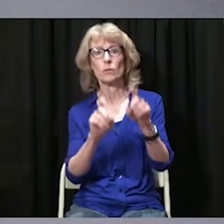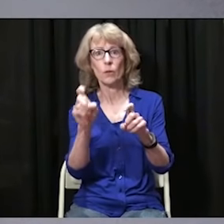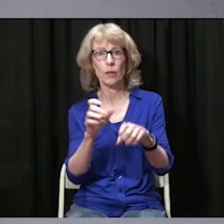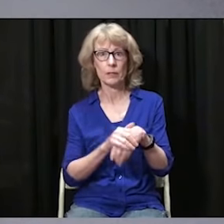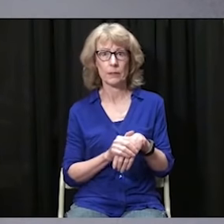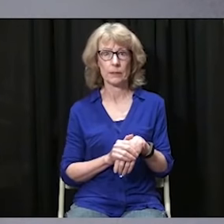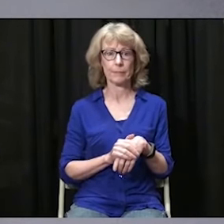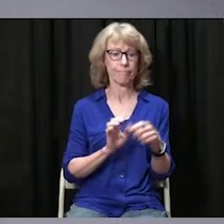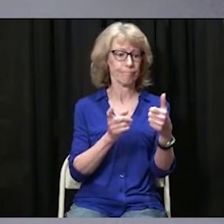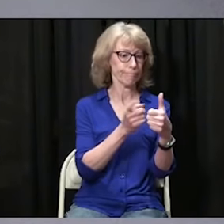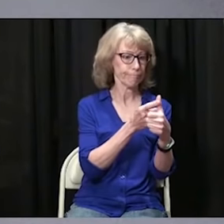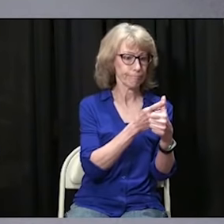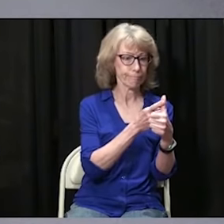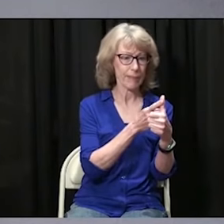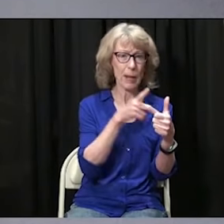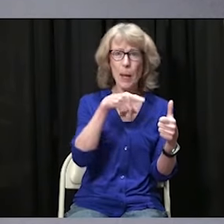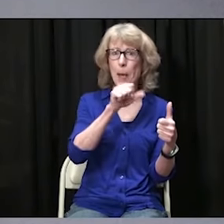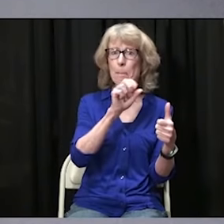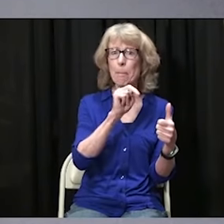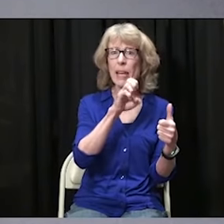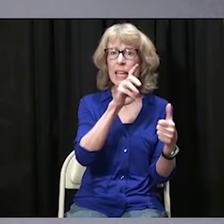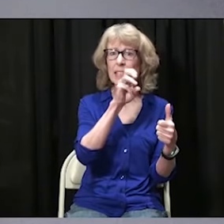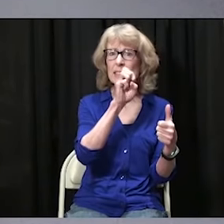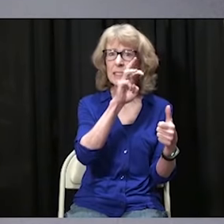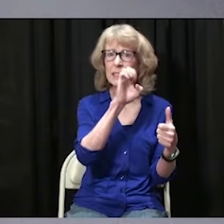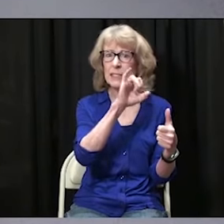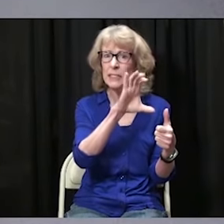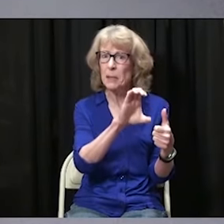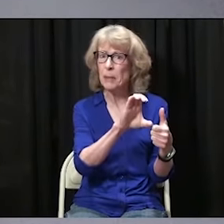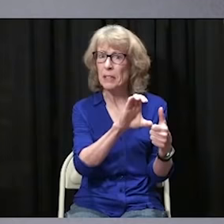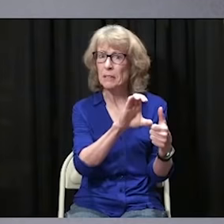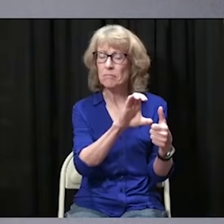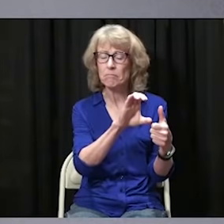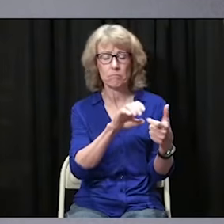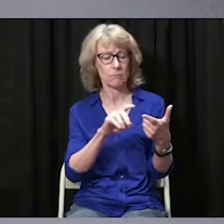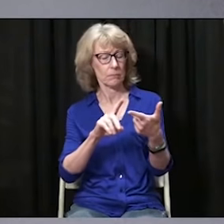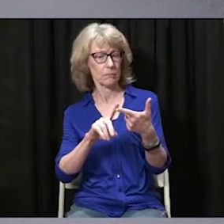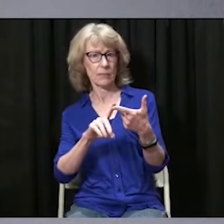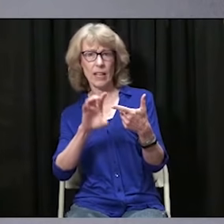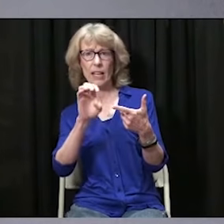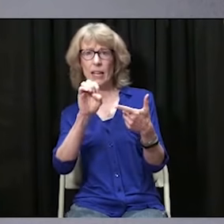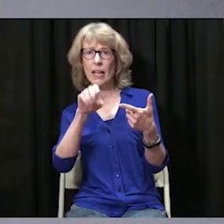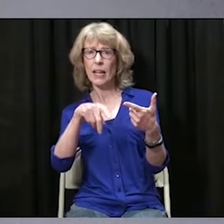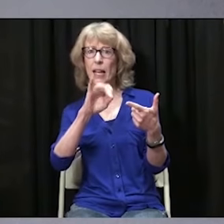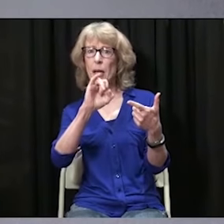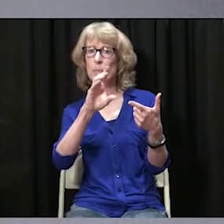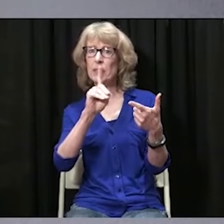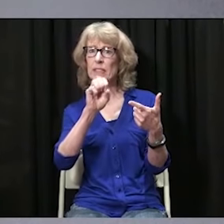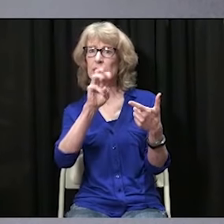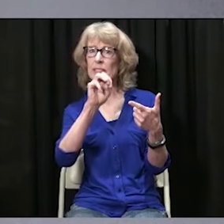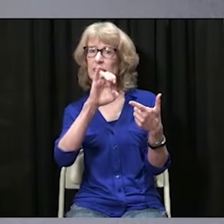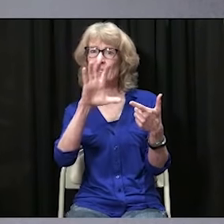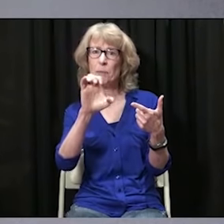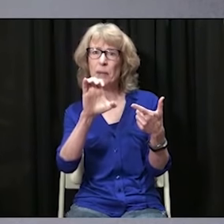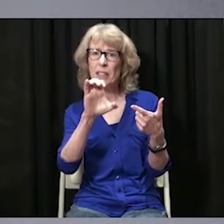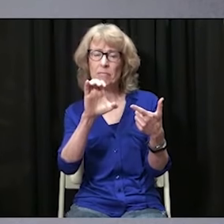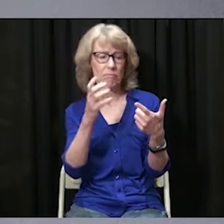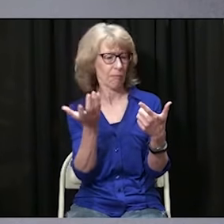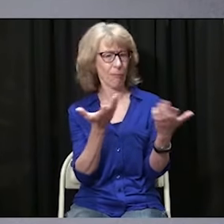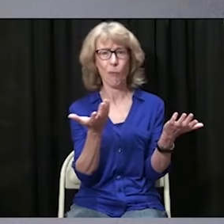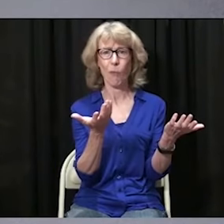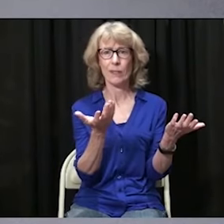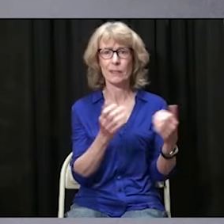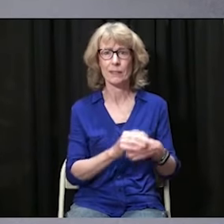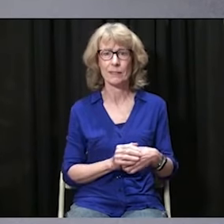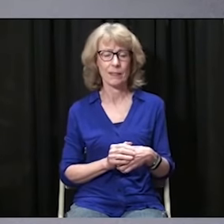never thought about that question. Another one, and this is going to sound really strange, but number two, what is social